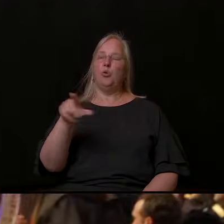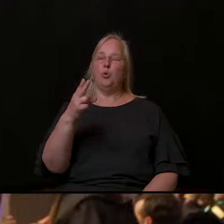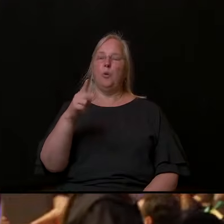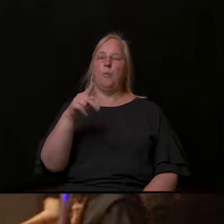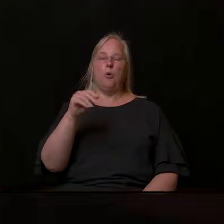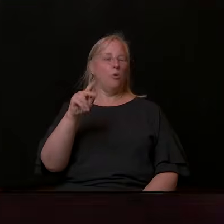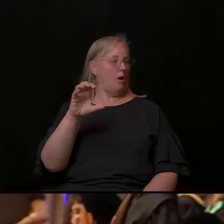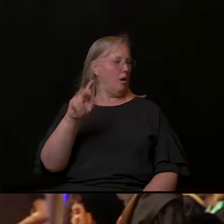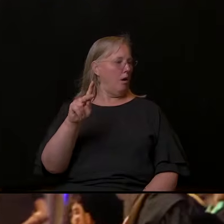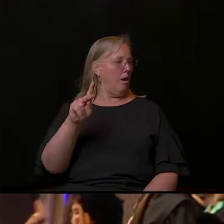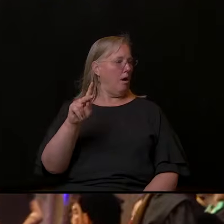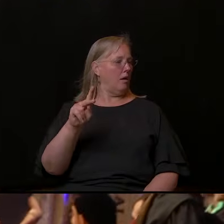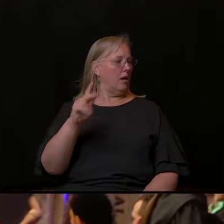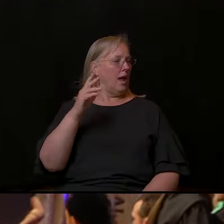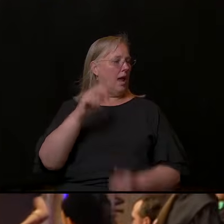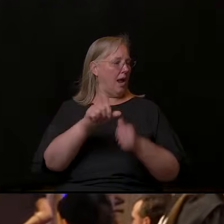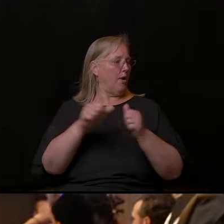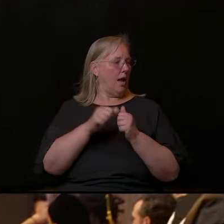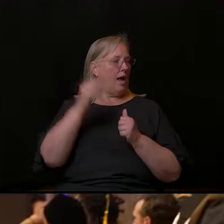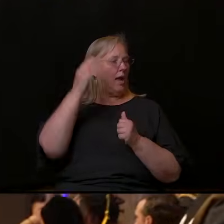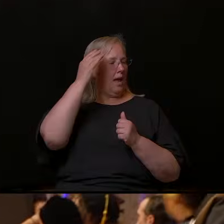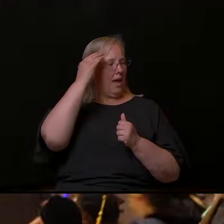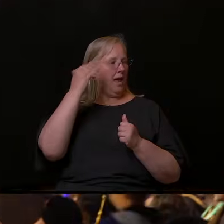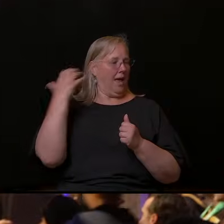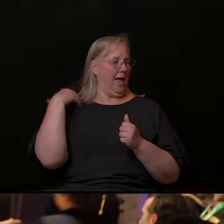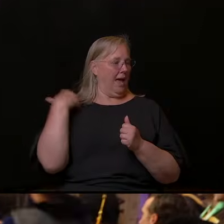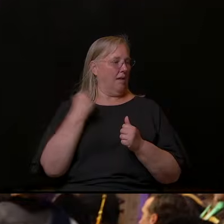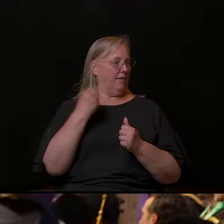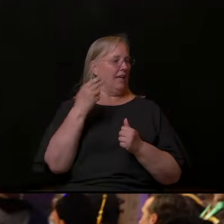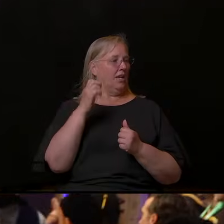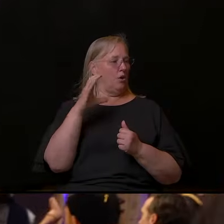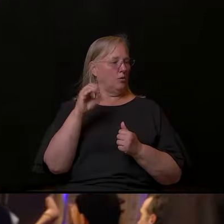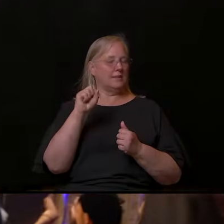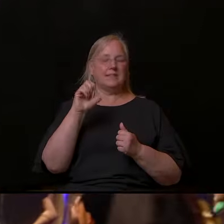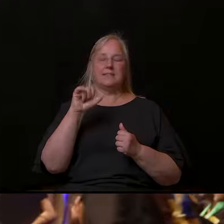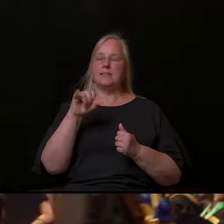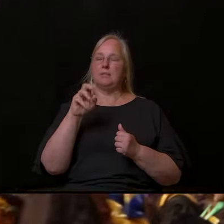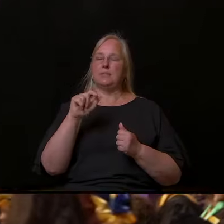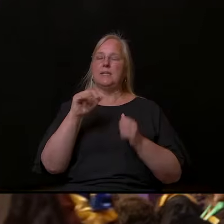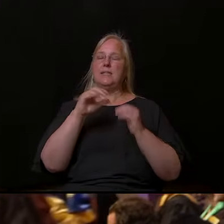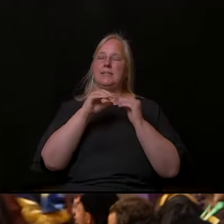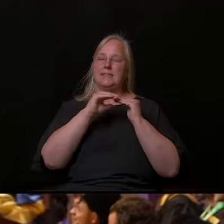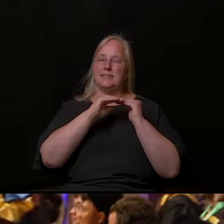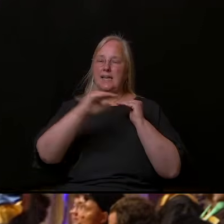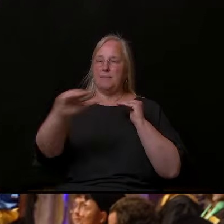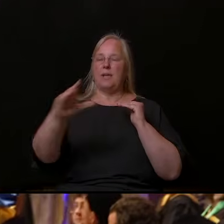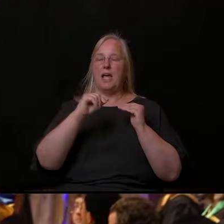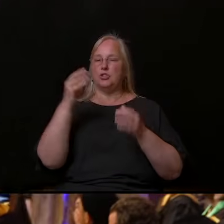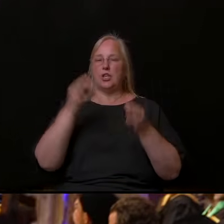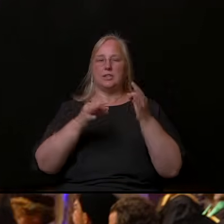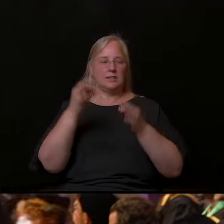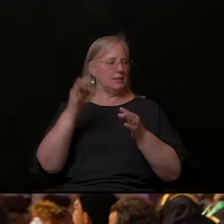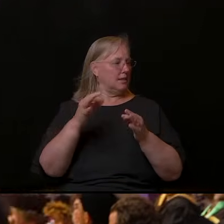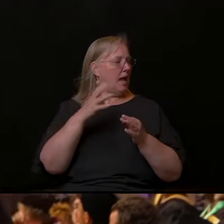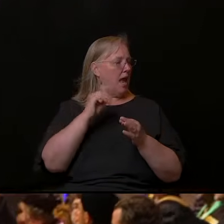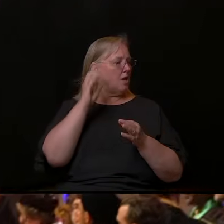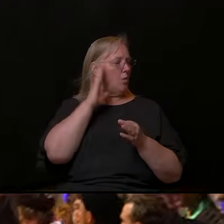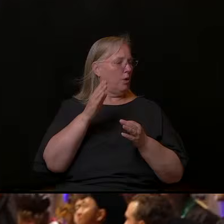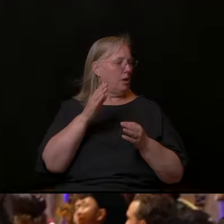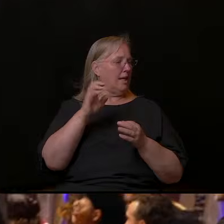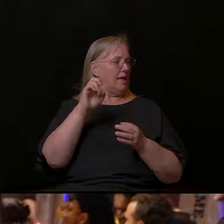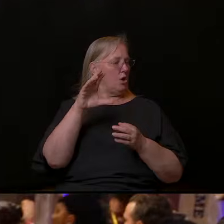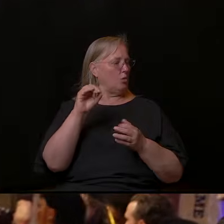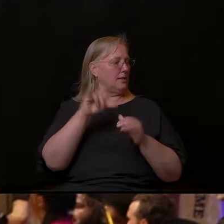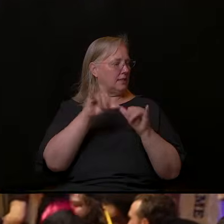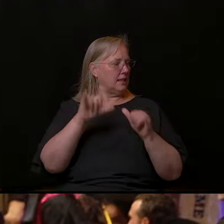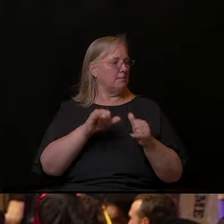candidates? And will the candidates for Ecosystem Sustainability and Justice, Fiber, Film and Video,